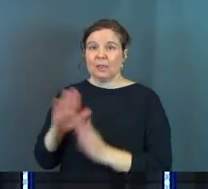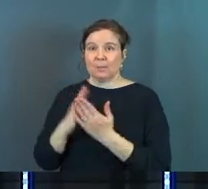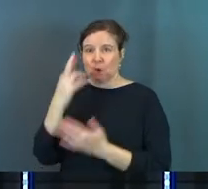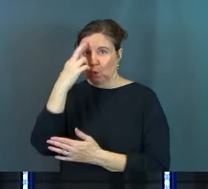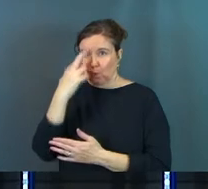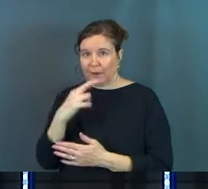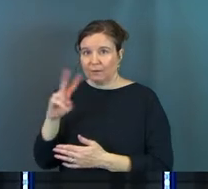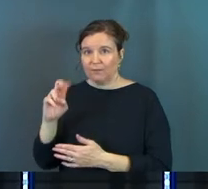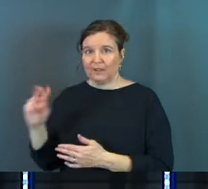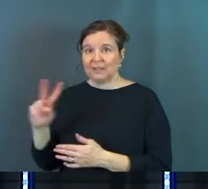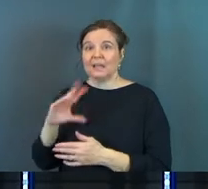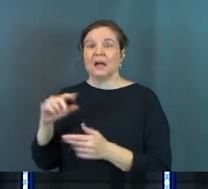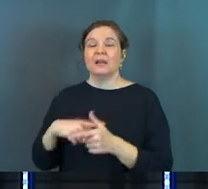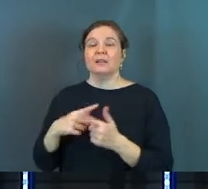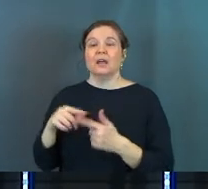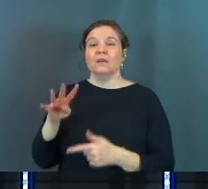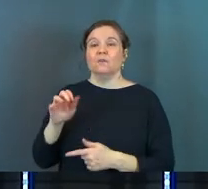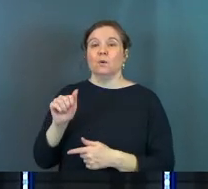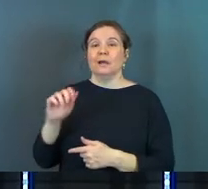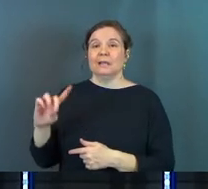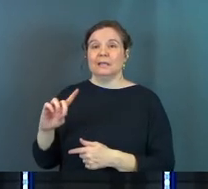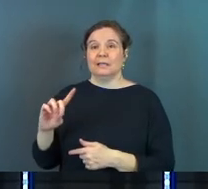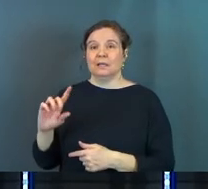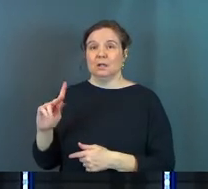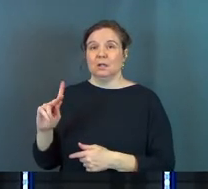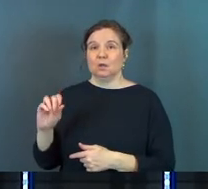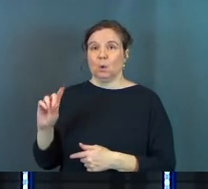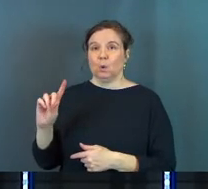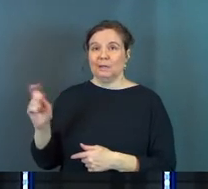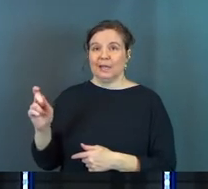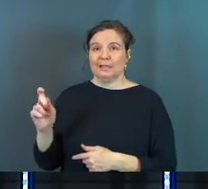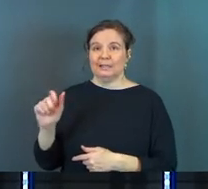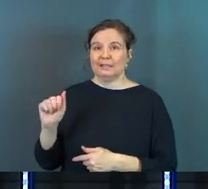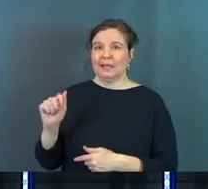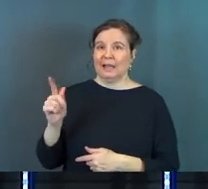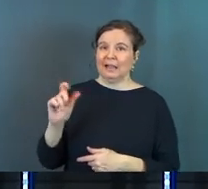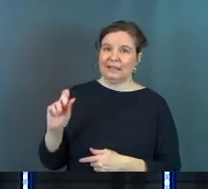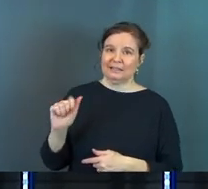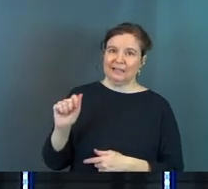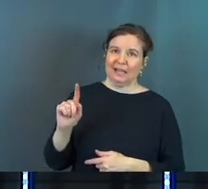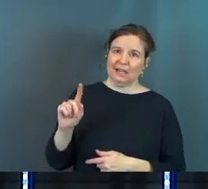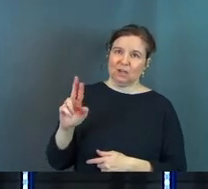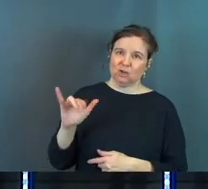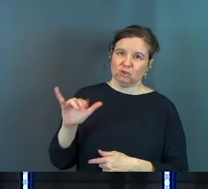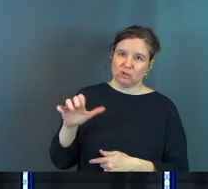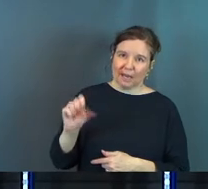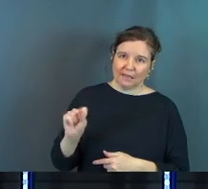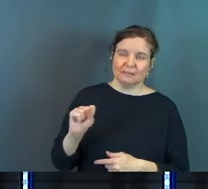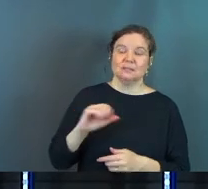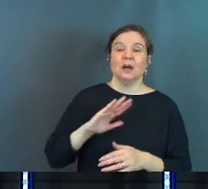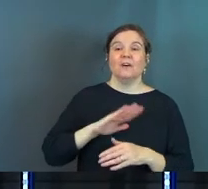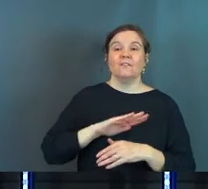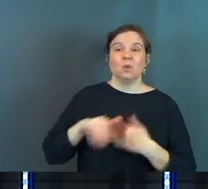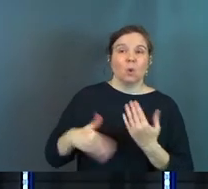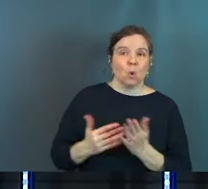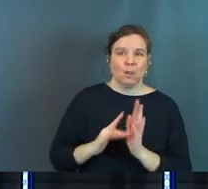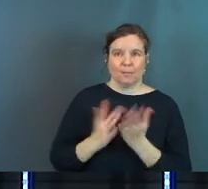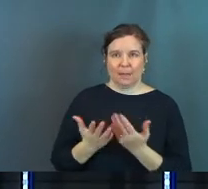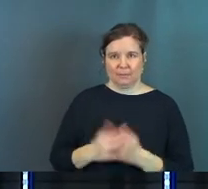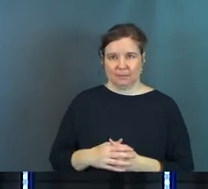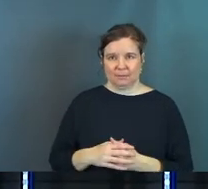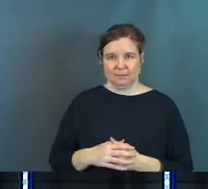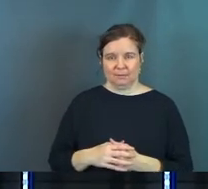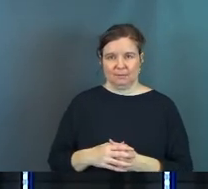Revelation. And then 400 AD, the Codex Alexandrinus of the whole Bible.